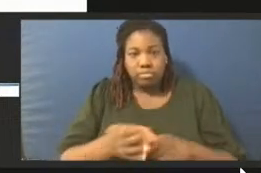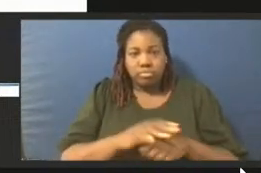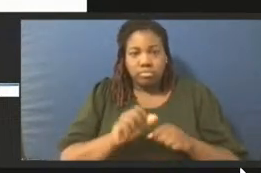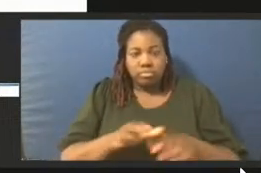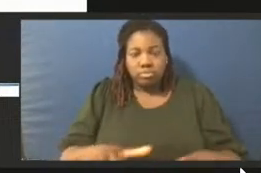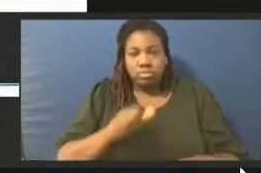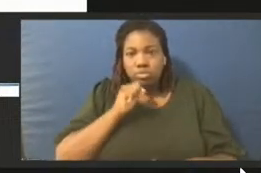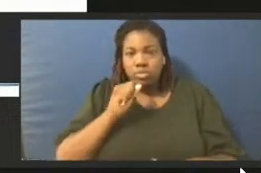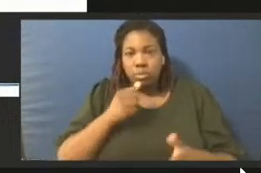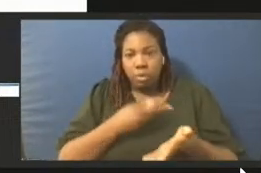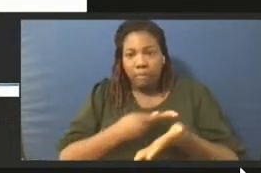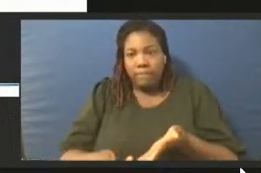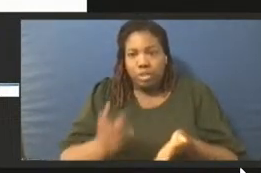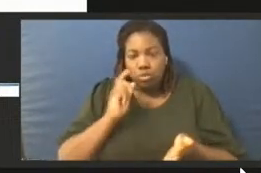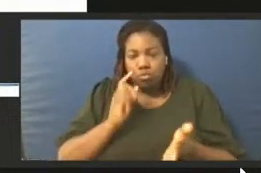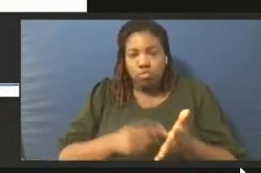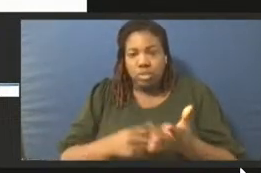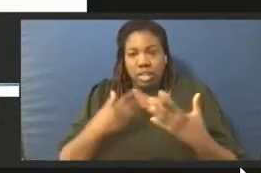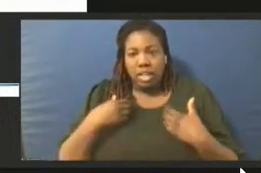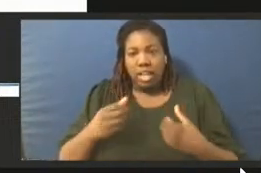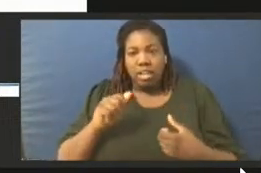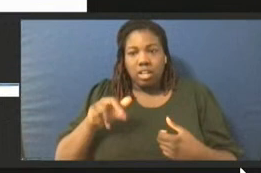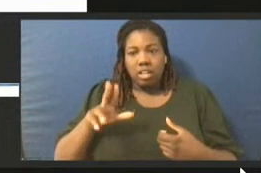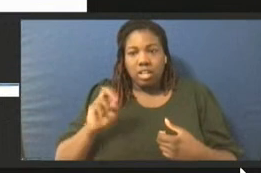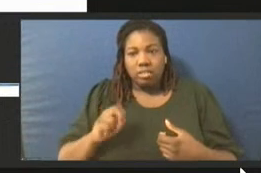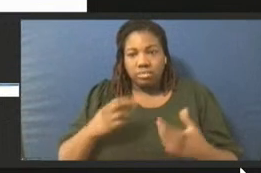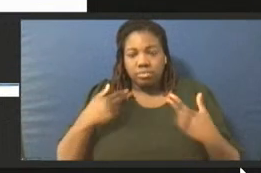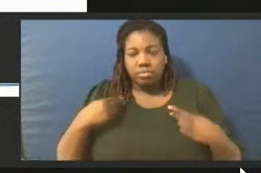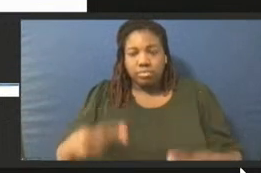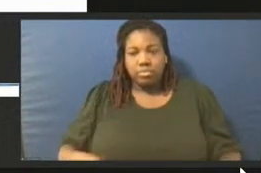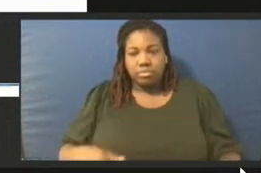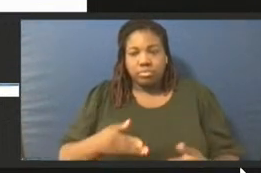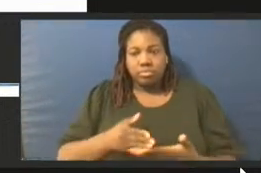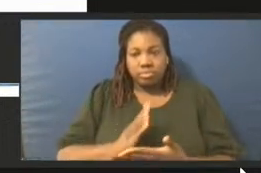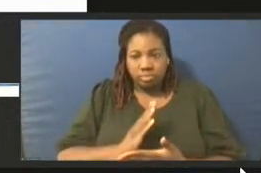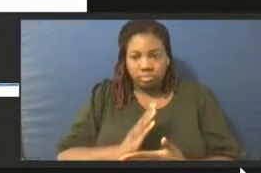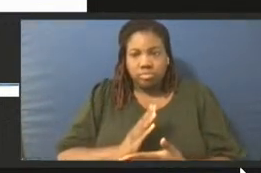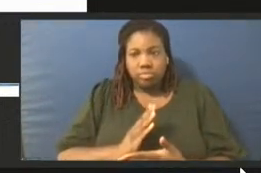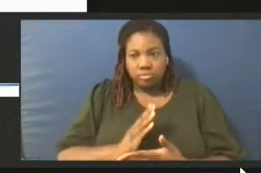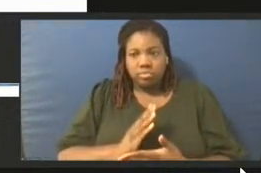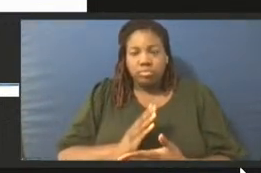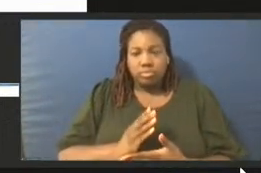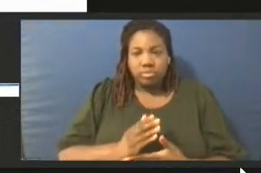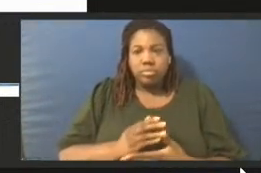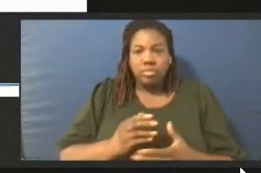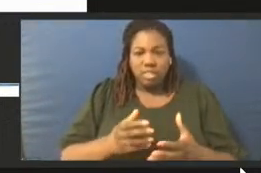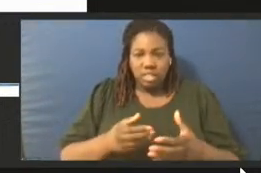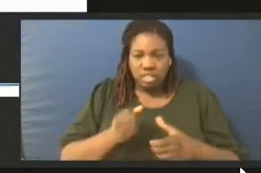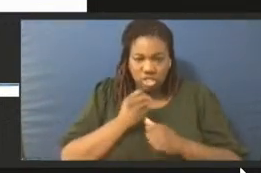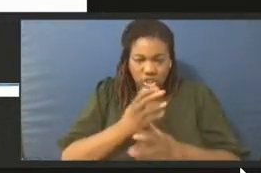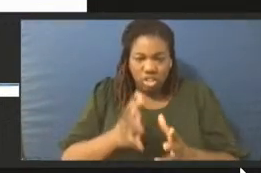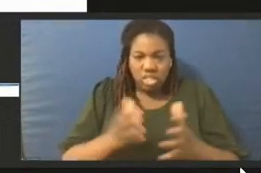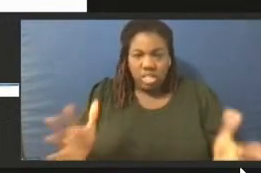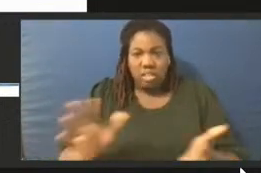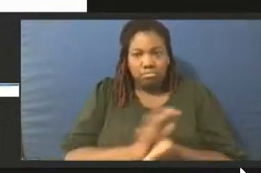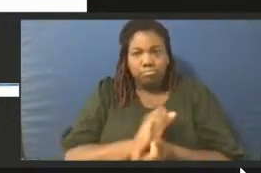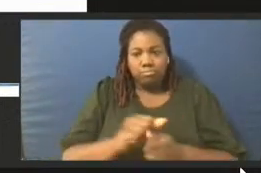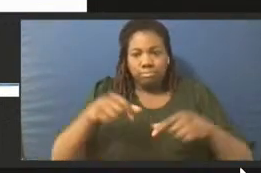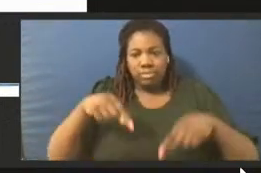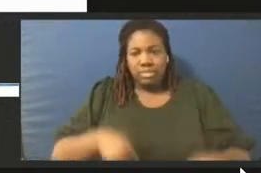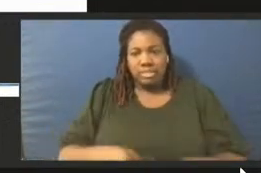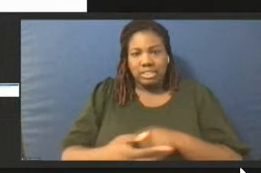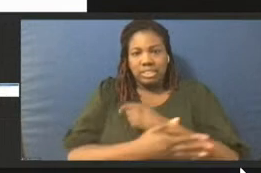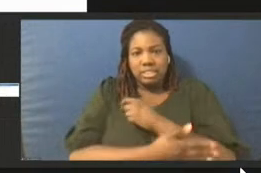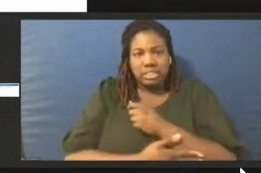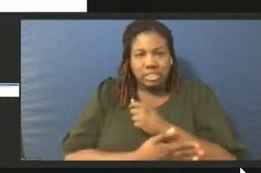recognize that healthcare as a human right has caused damage to this nation during the pandemic. Coverage remains inadequate and access is